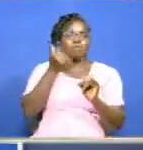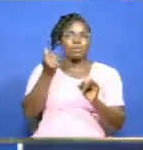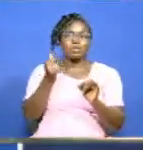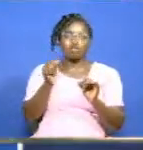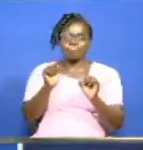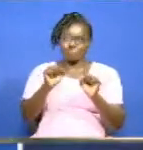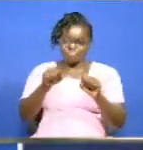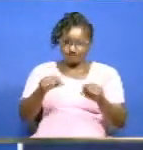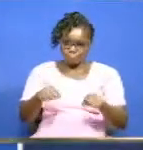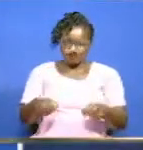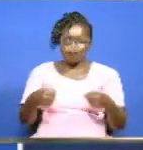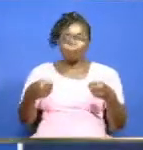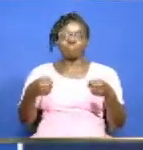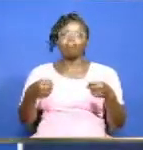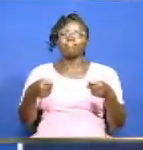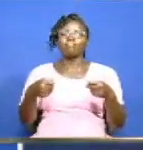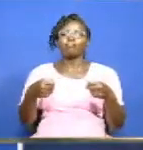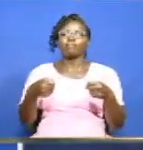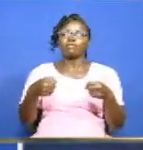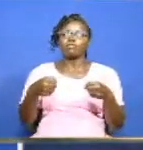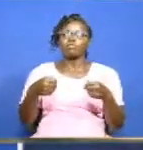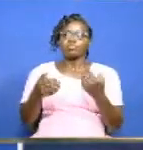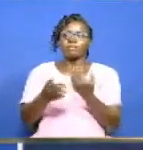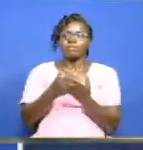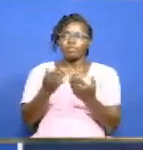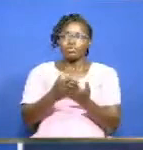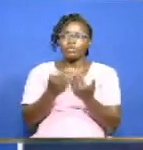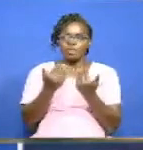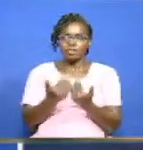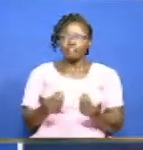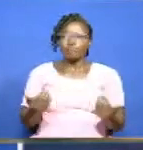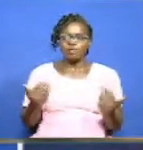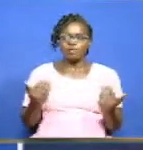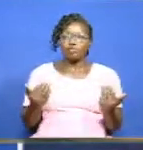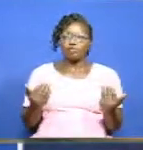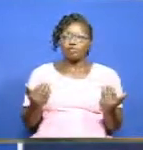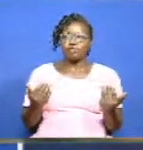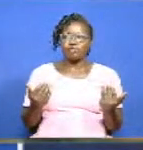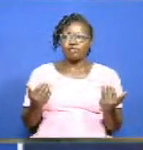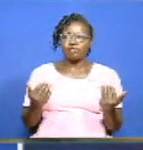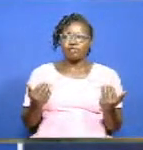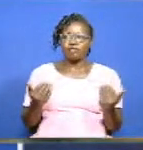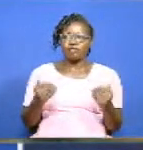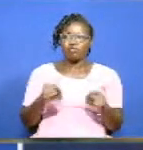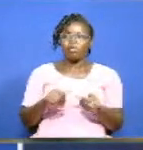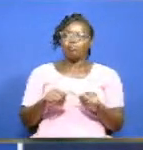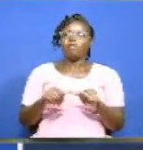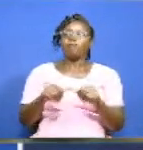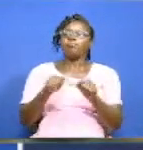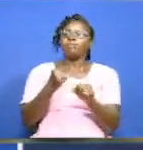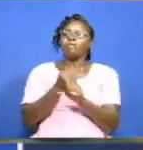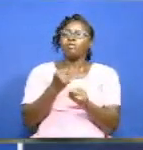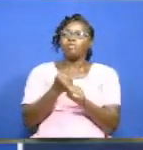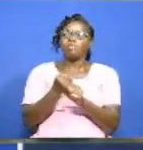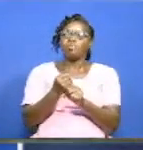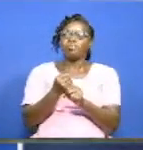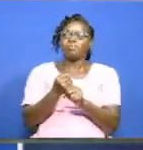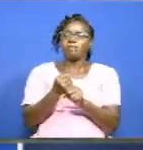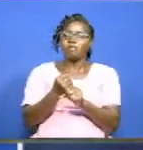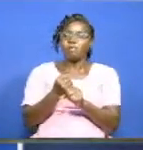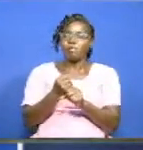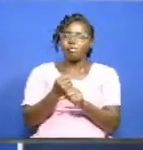shoes, to take care of our children, and continue to do what we are doing best.